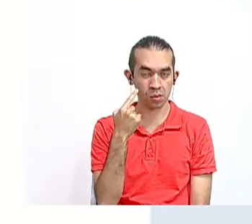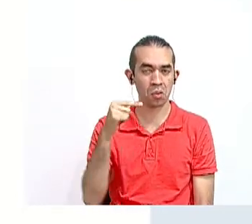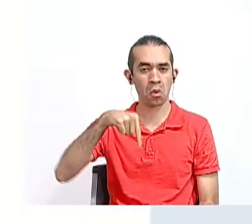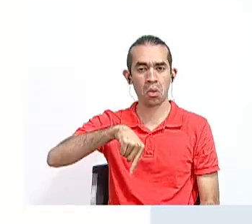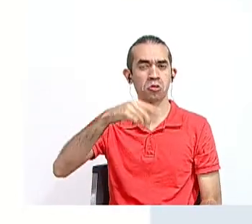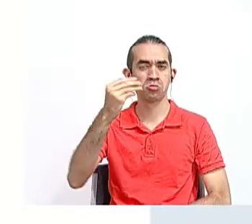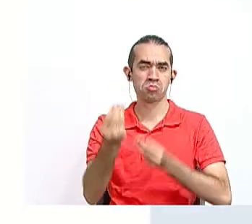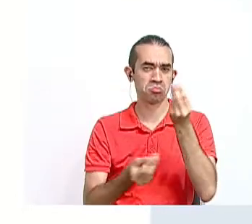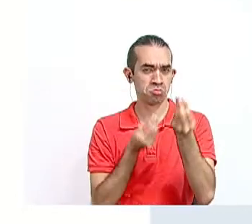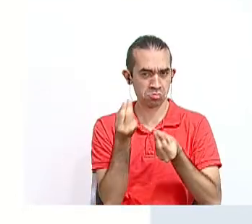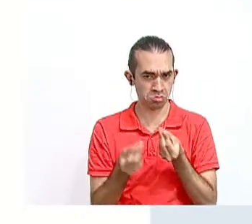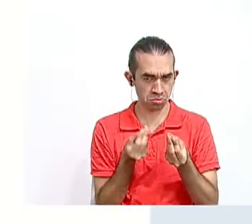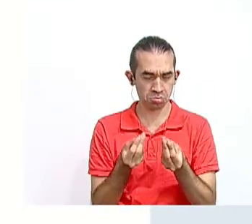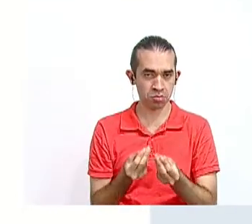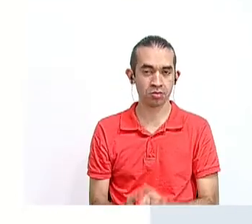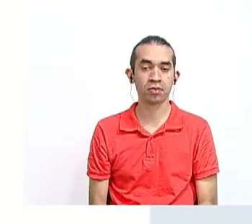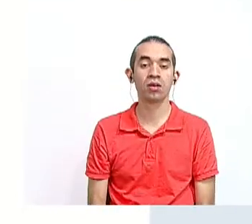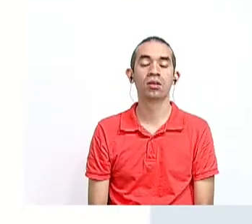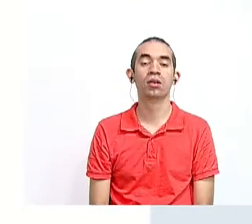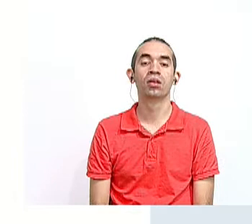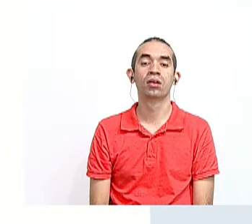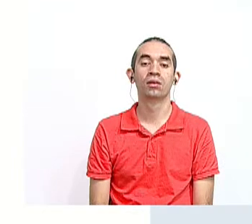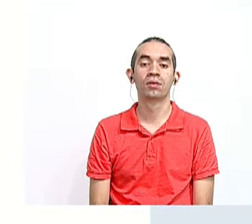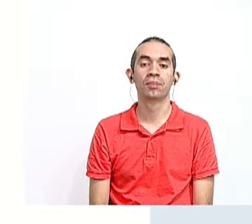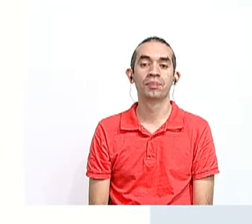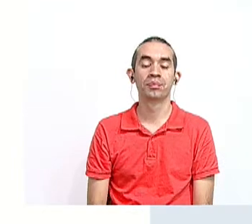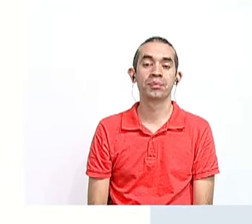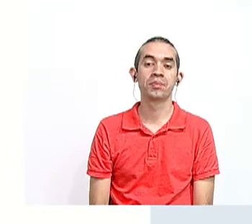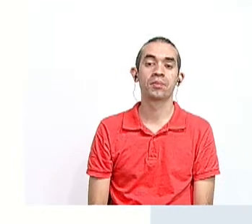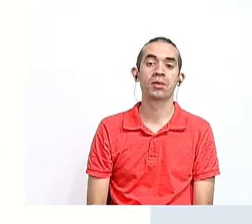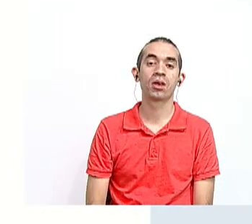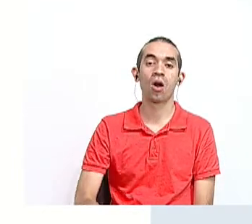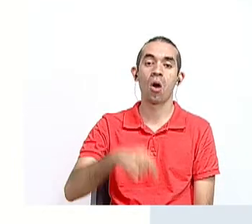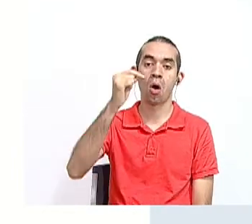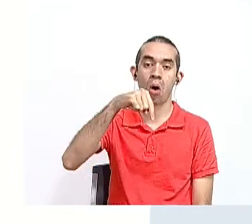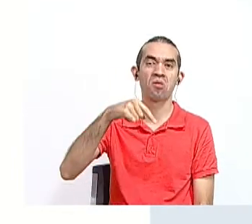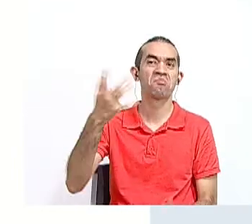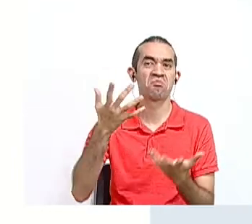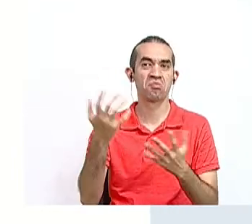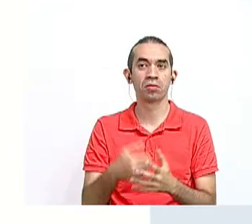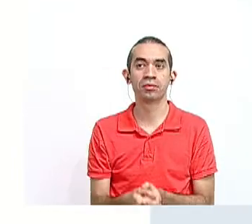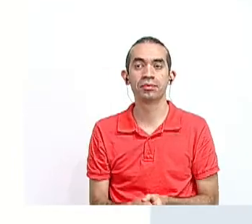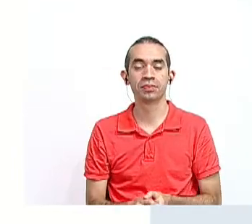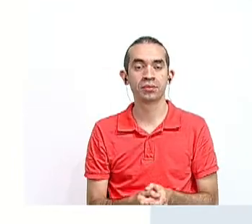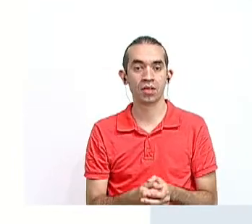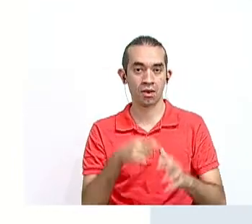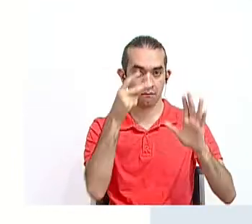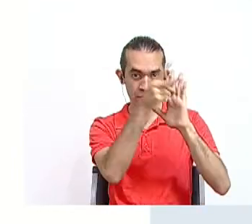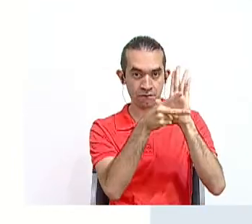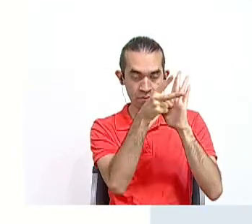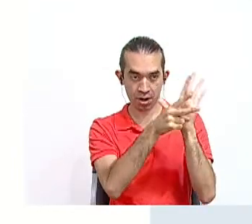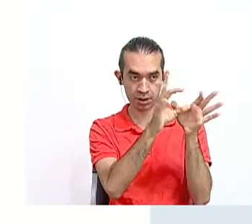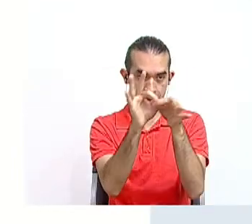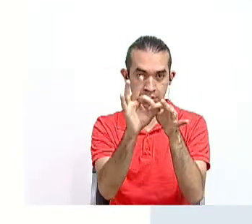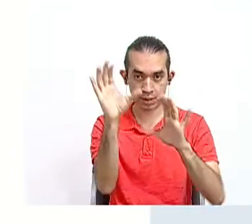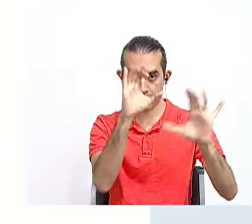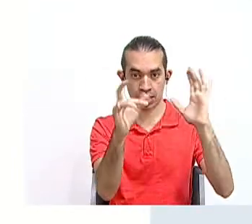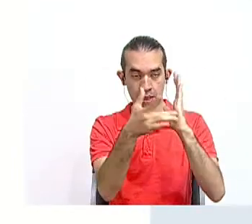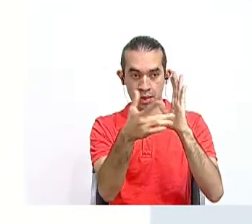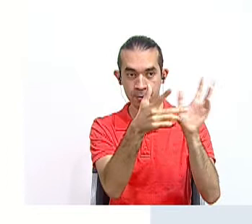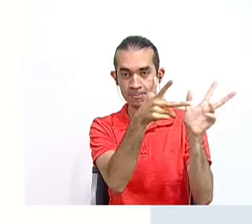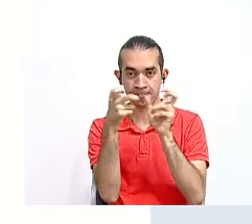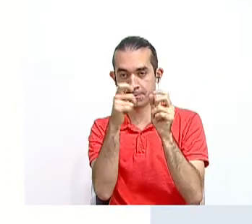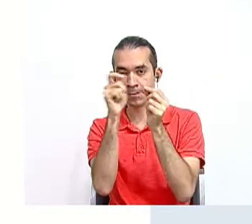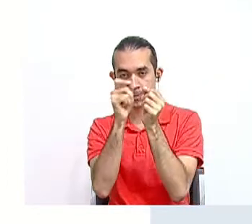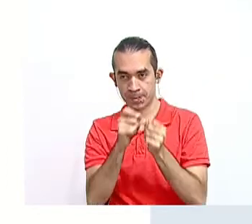doing. So in today's work, we are going to extract specific details from a video related to science and technology.